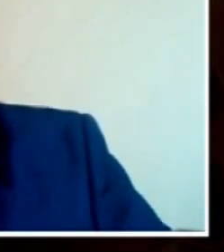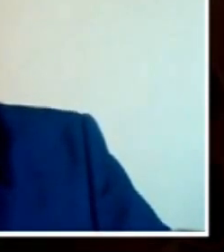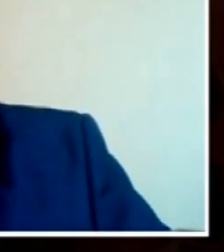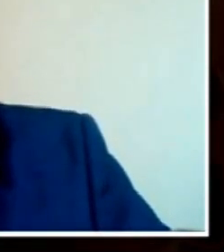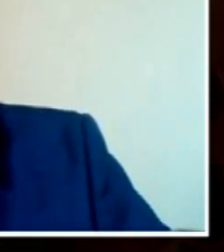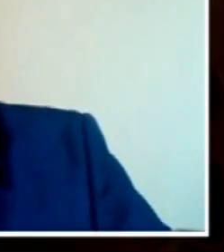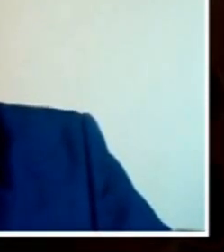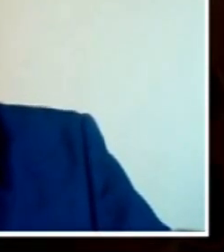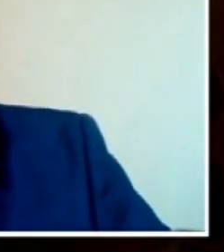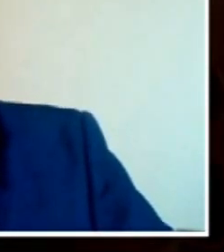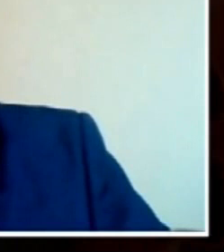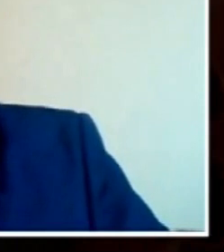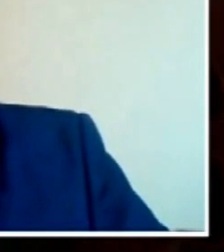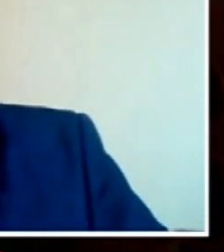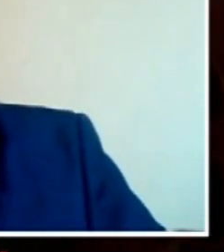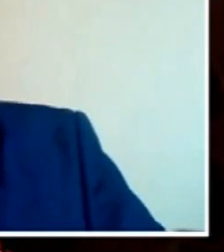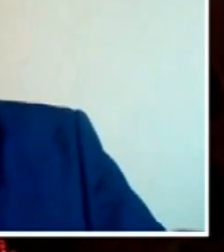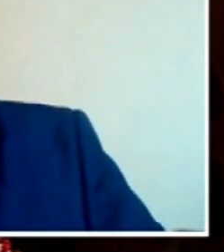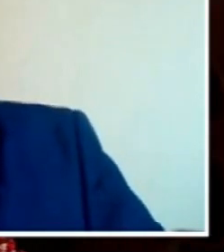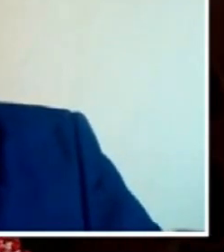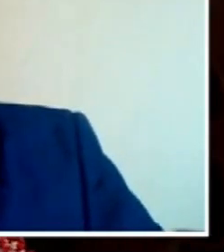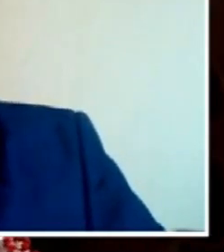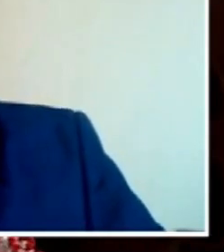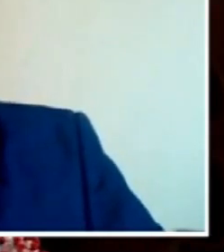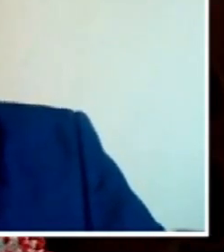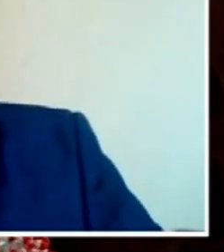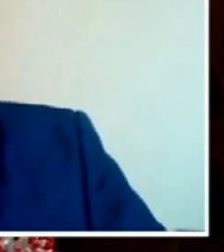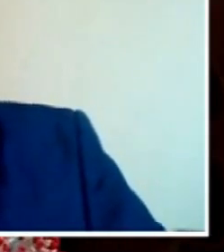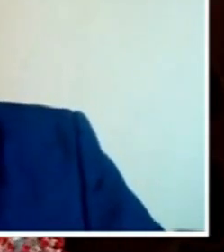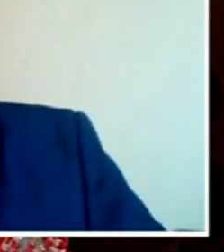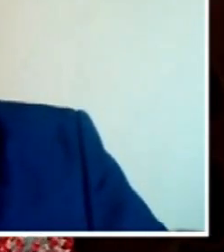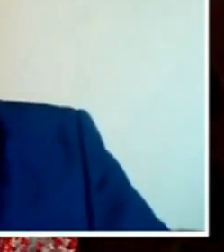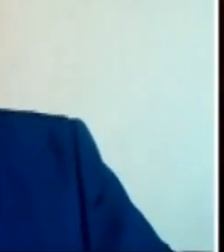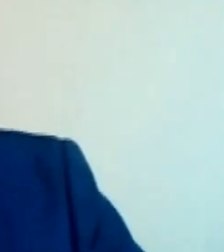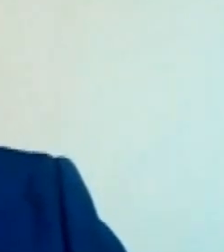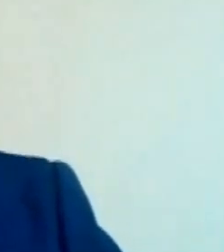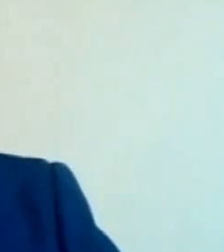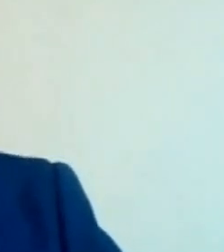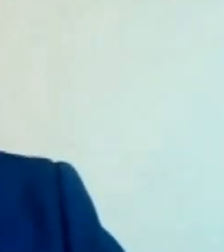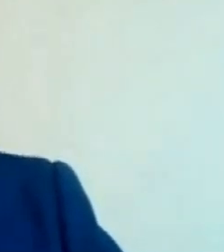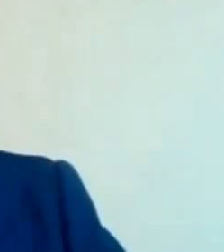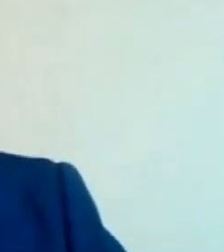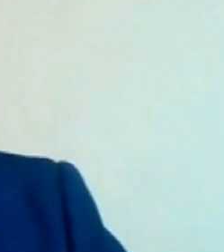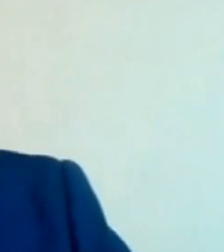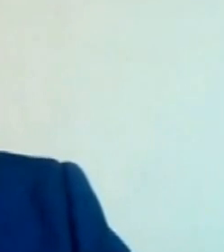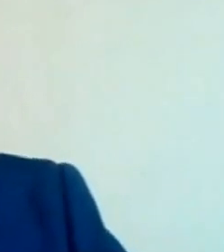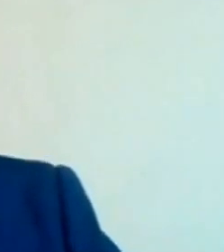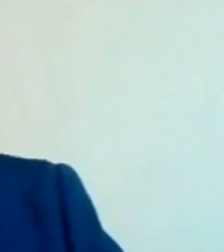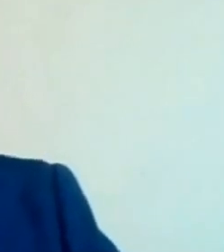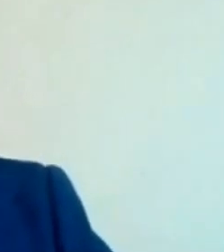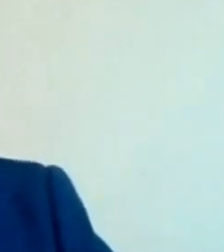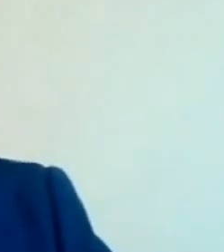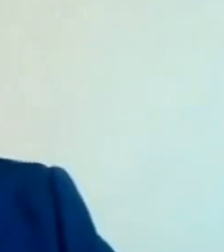learning in all of the learners. So it's determined by the numbers of the learners that we're getting off the system, but it can